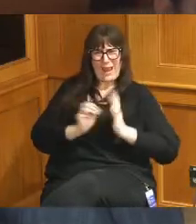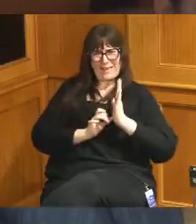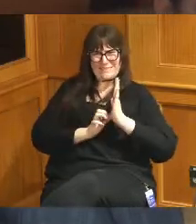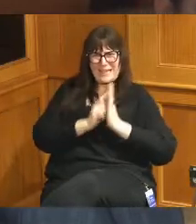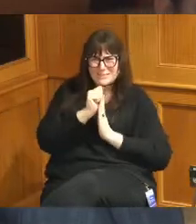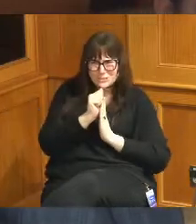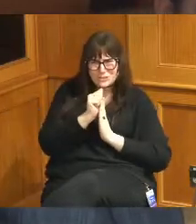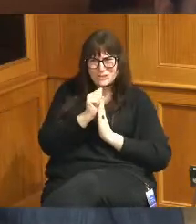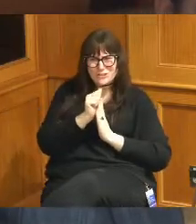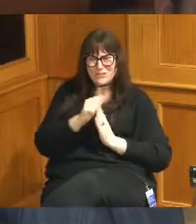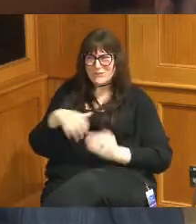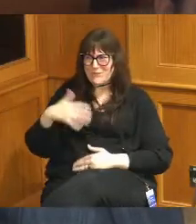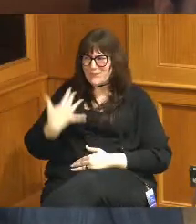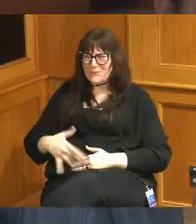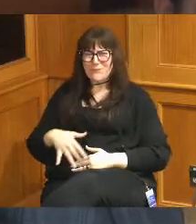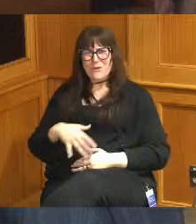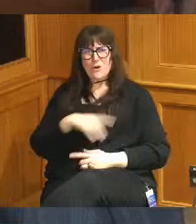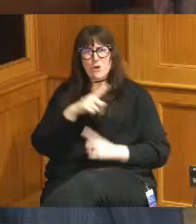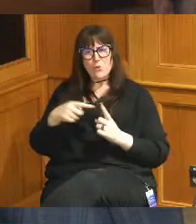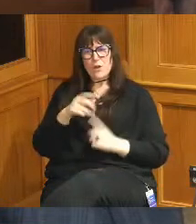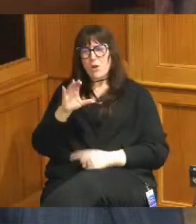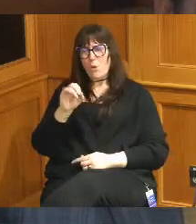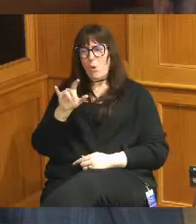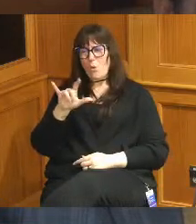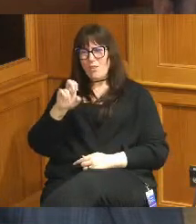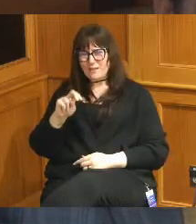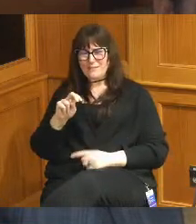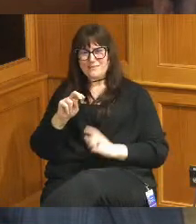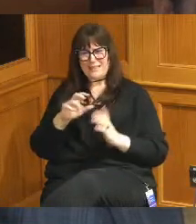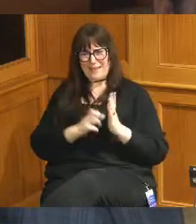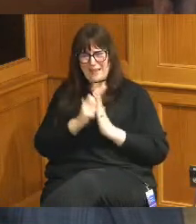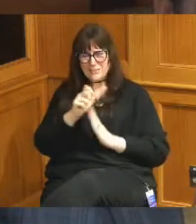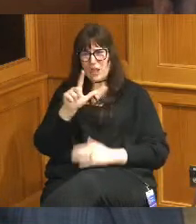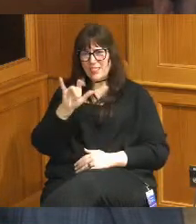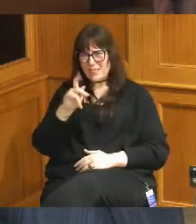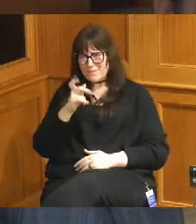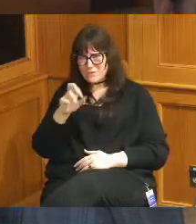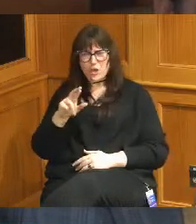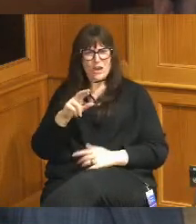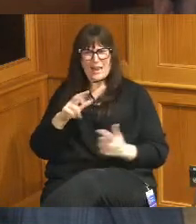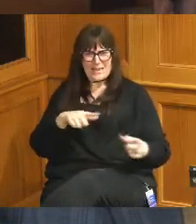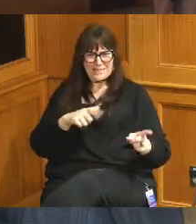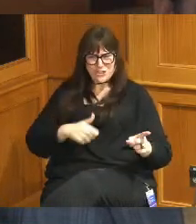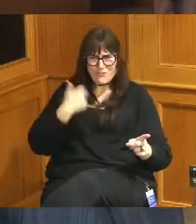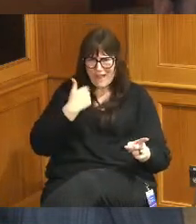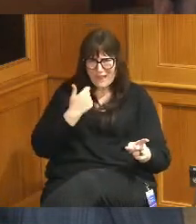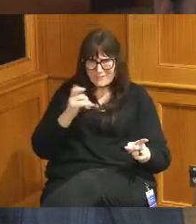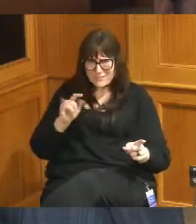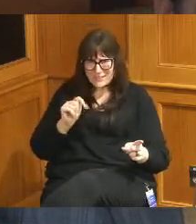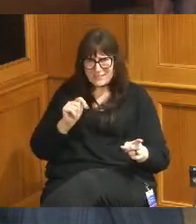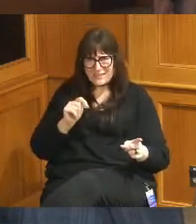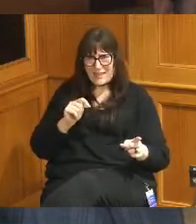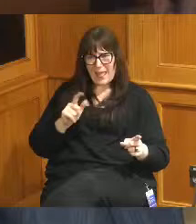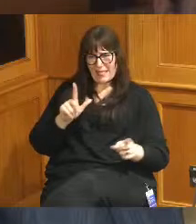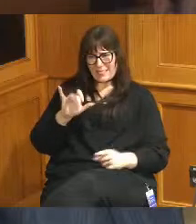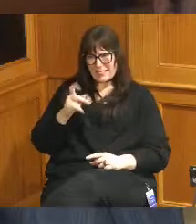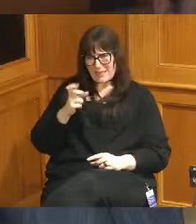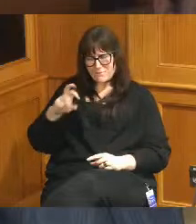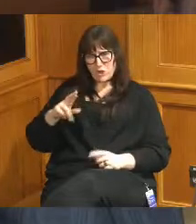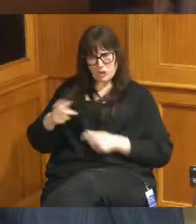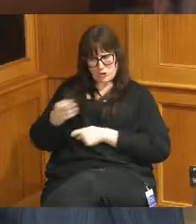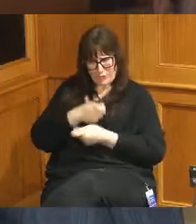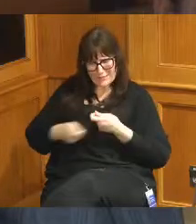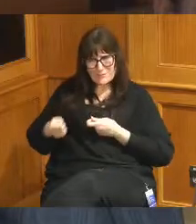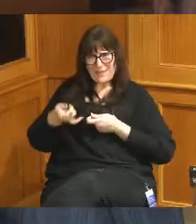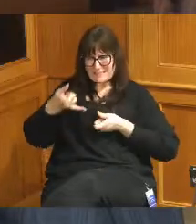cancer. And they said when you get colon cancer, it's pretty much over. Liver cancer, he survived that, had a liver transplant, and still was doing his